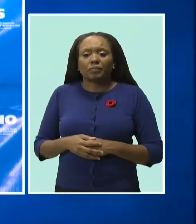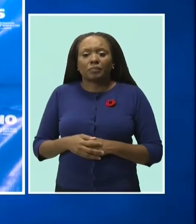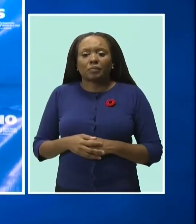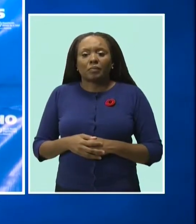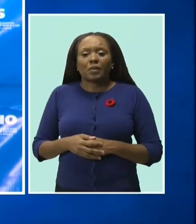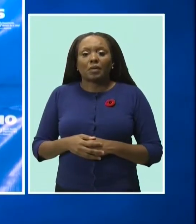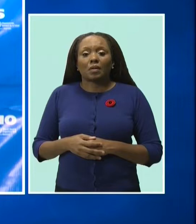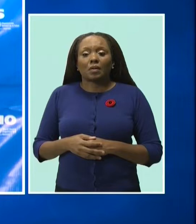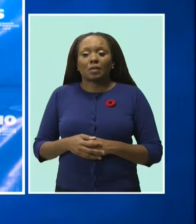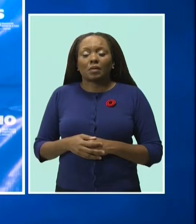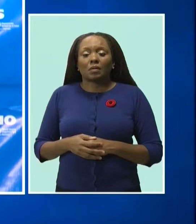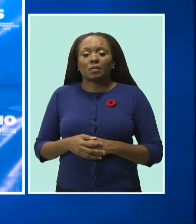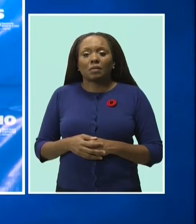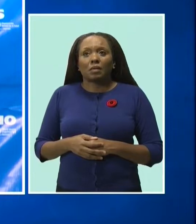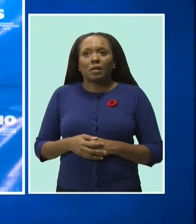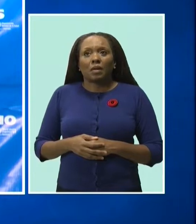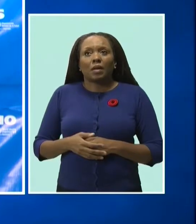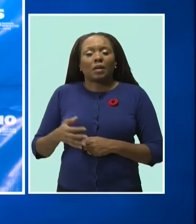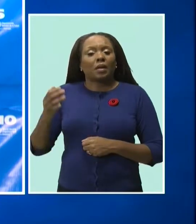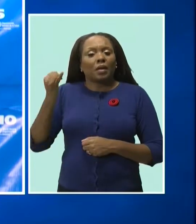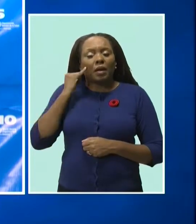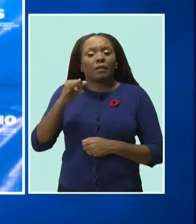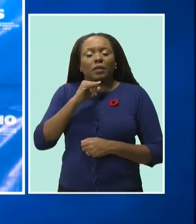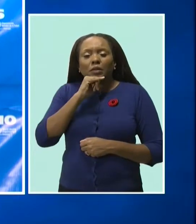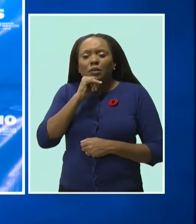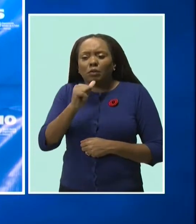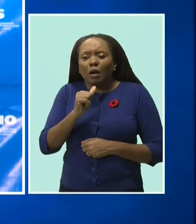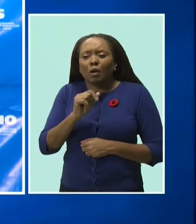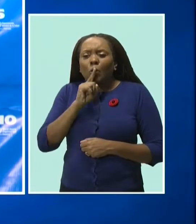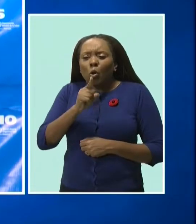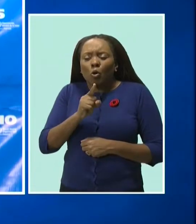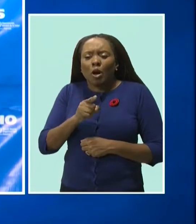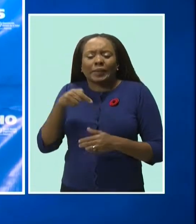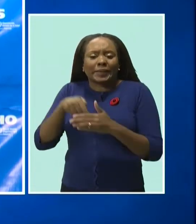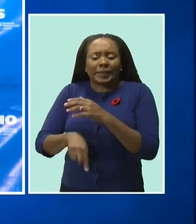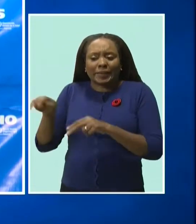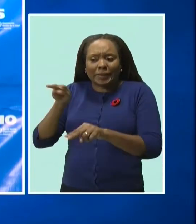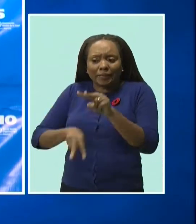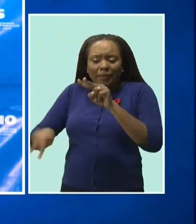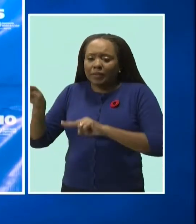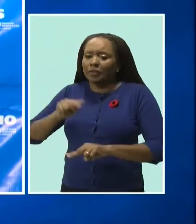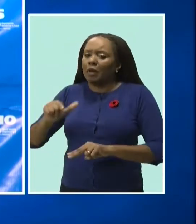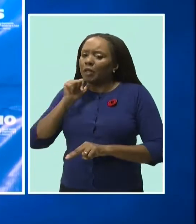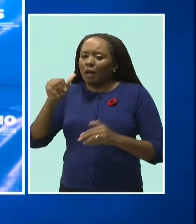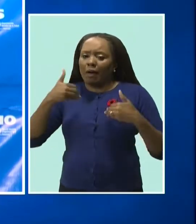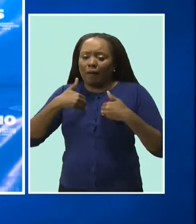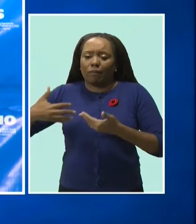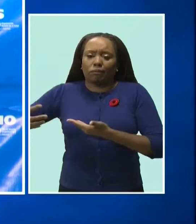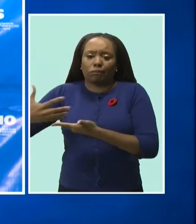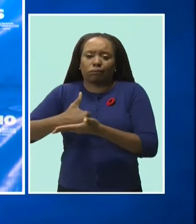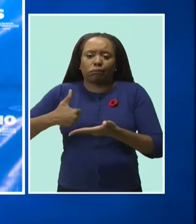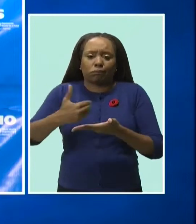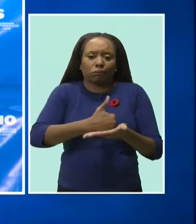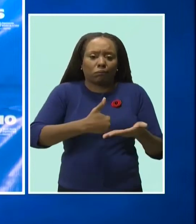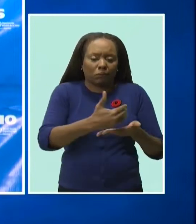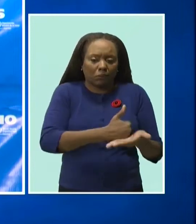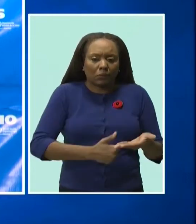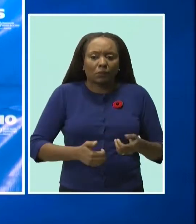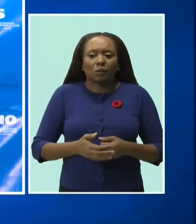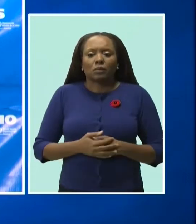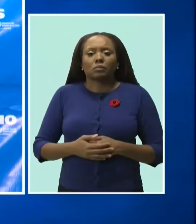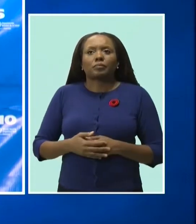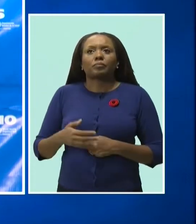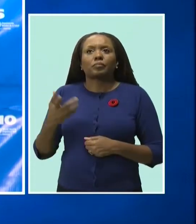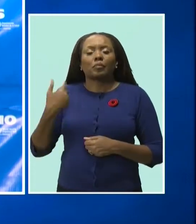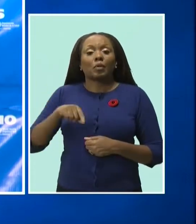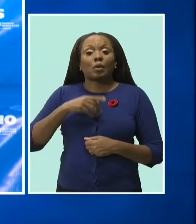be achieved through passive surveillance. The Sentinel Hospital will report to the national level according to the country's established flow